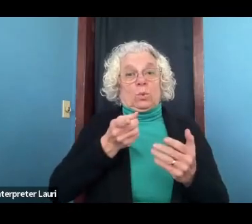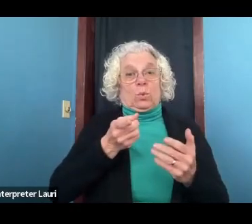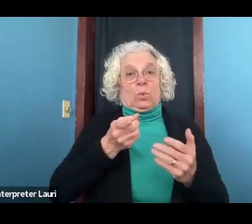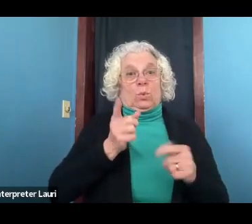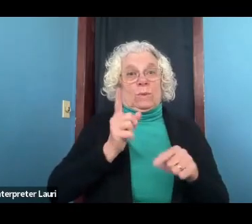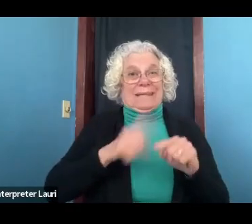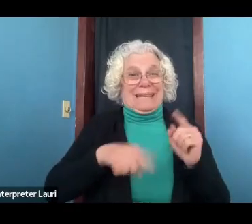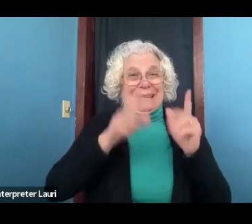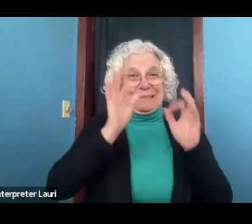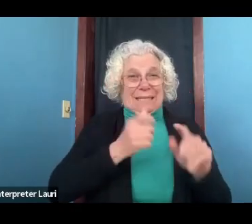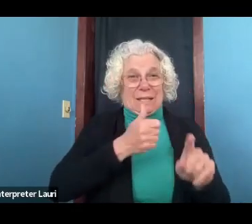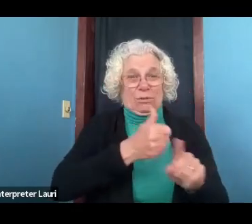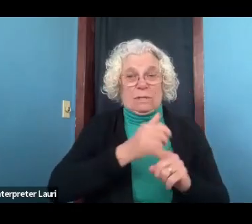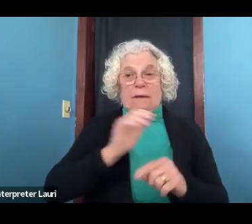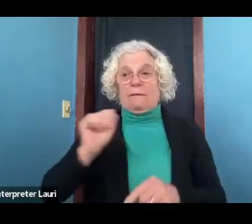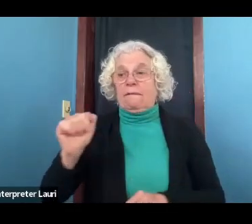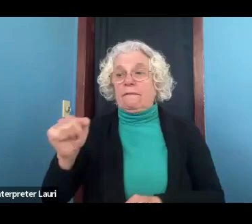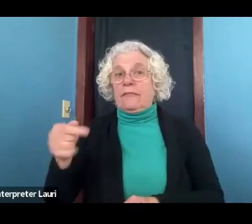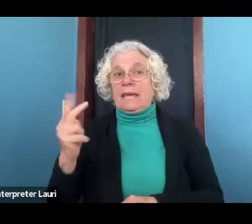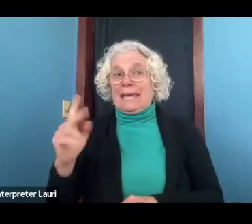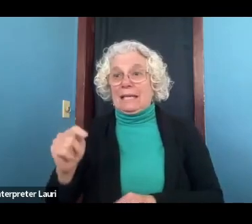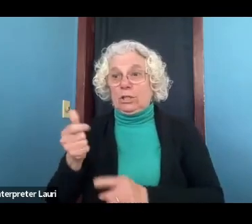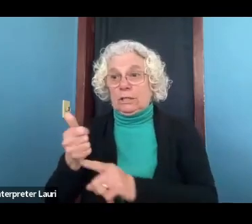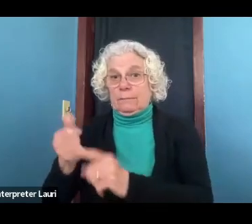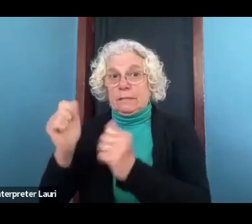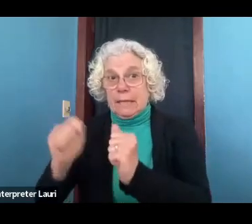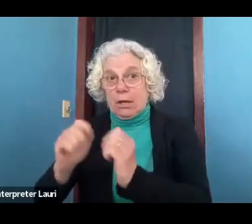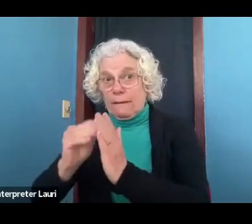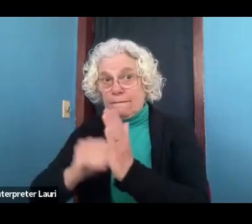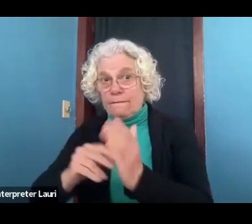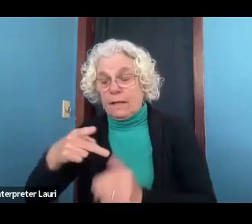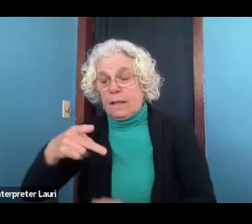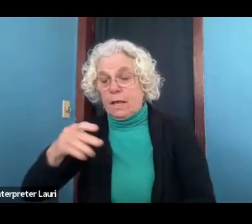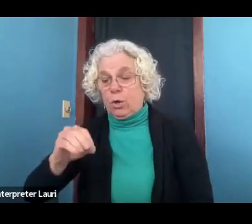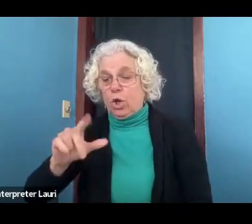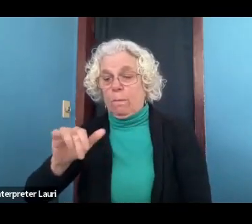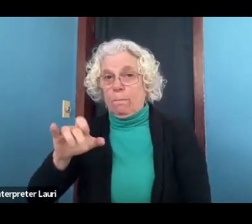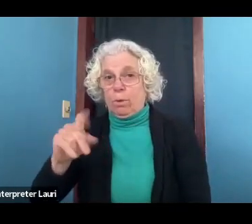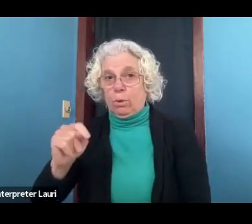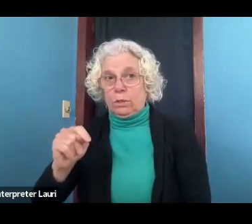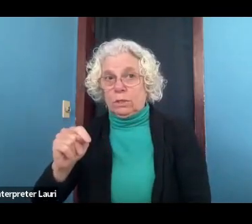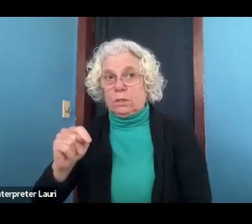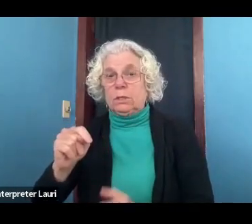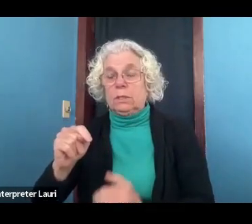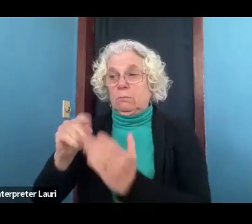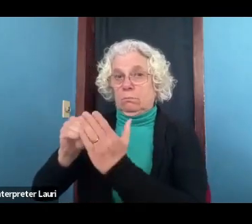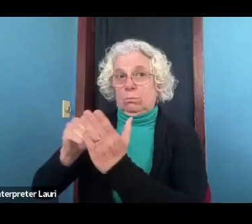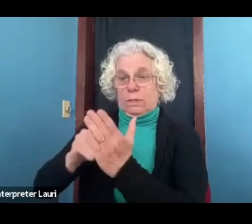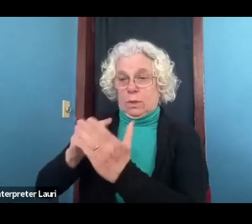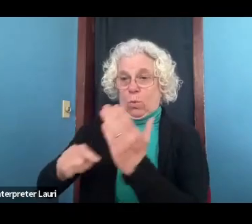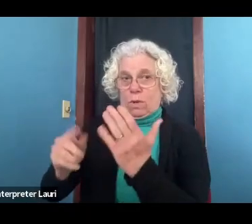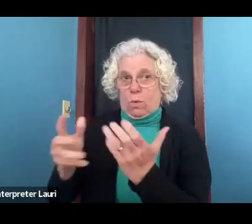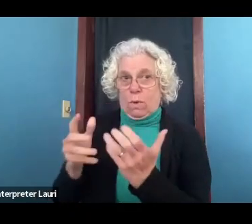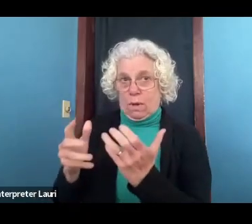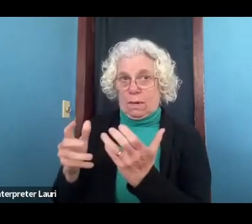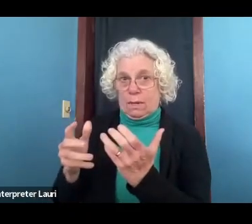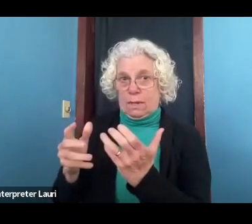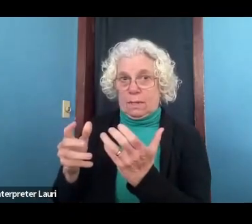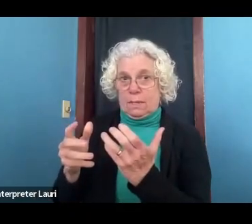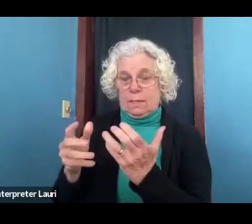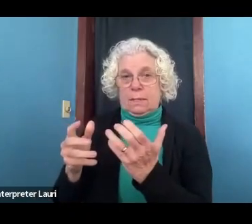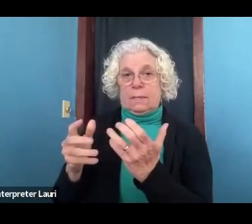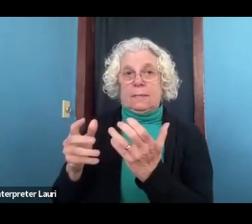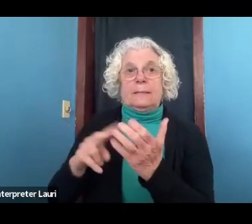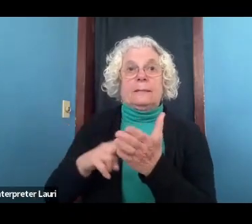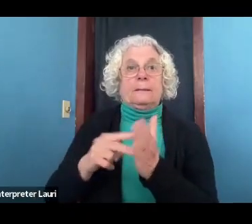agent, your agent can fill out a post for you with your goals in mind. So